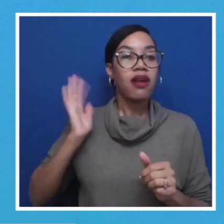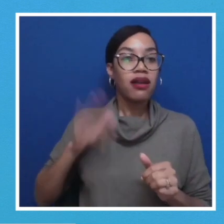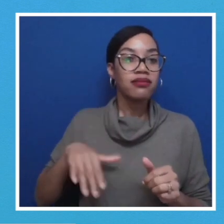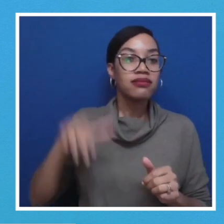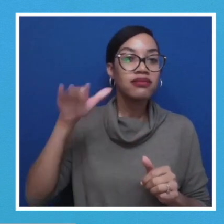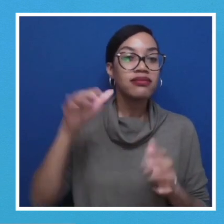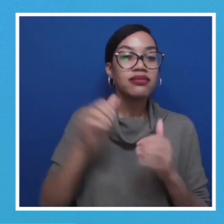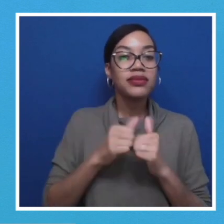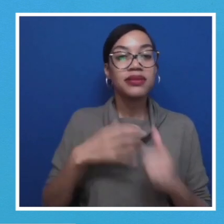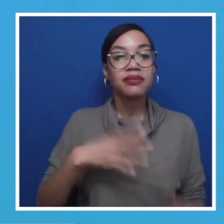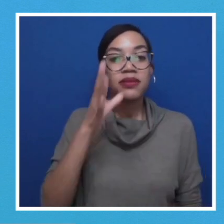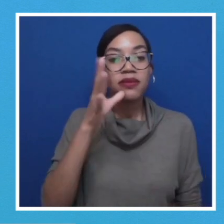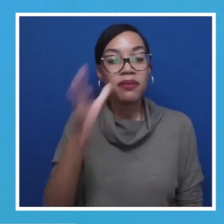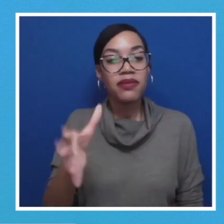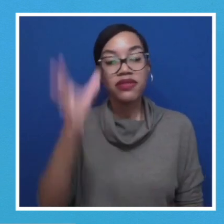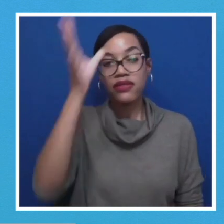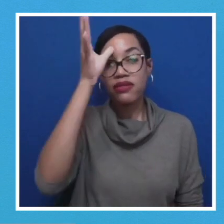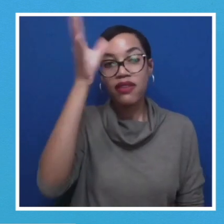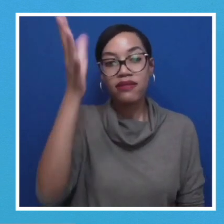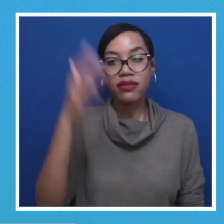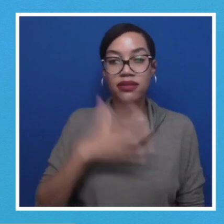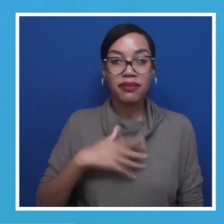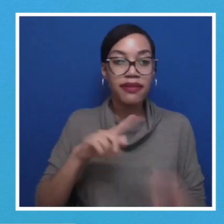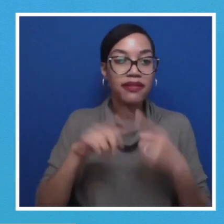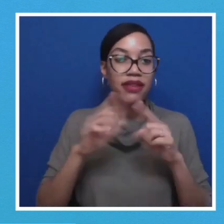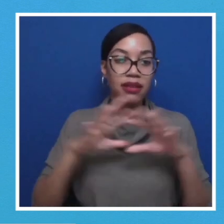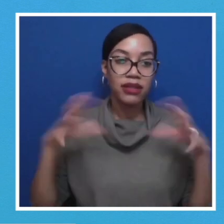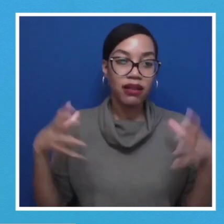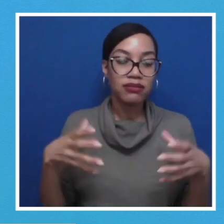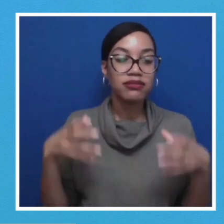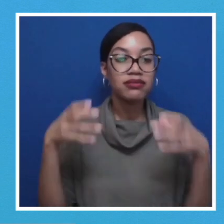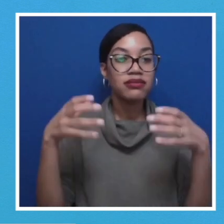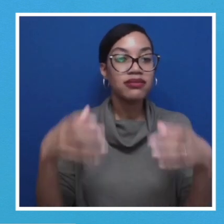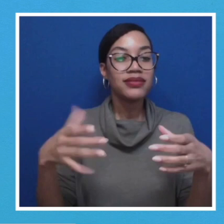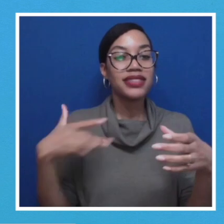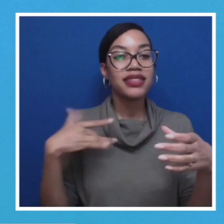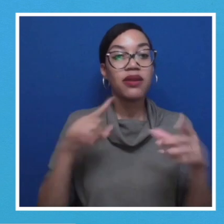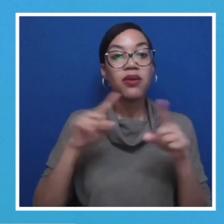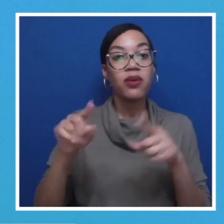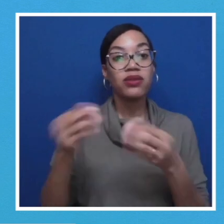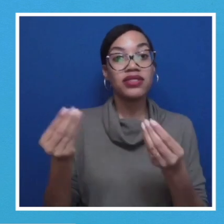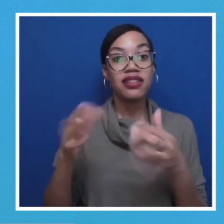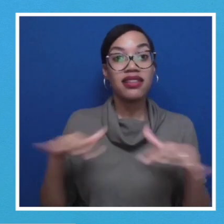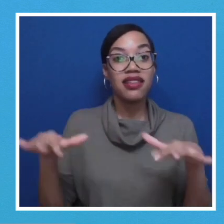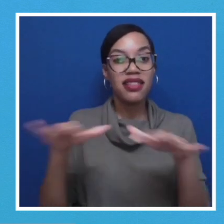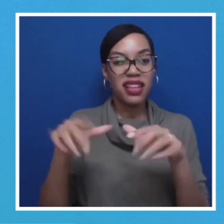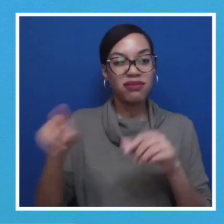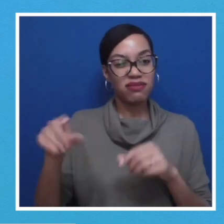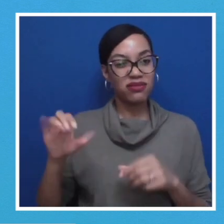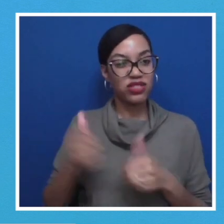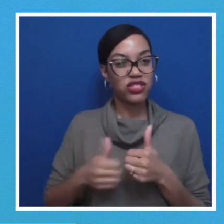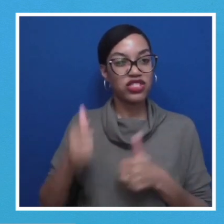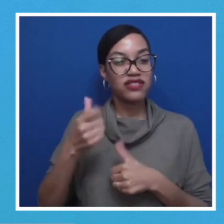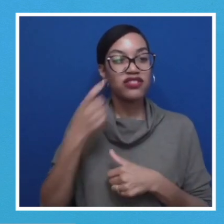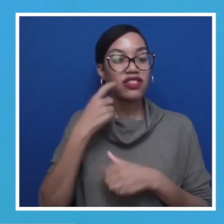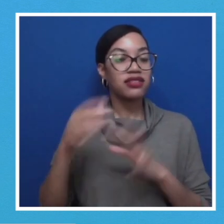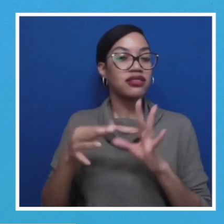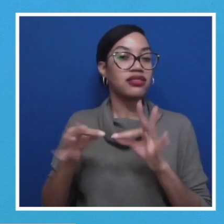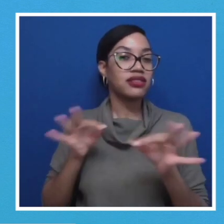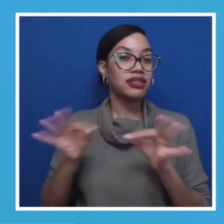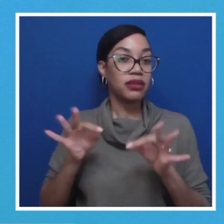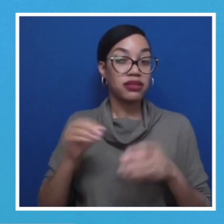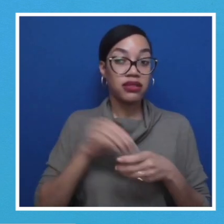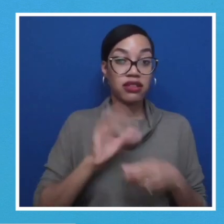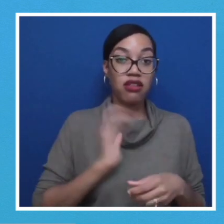grandfather and my family and community, that we went into the pristine, beautiful land that Chief Na'moks just talked about. In our